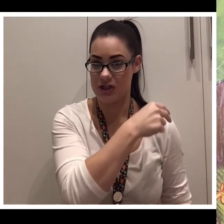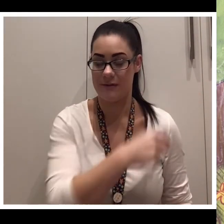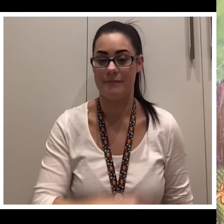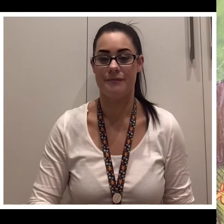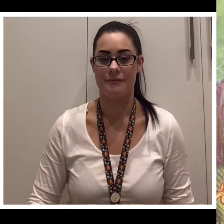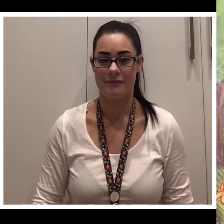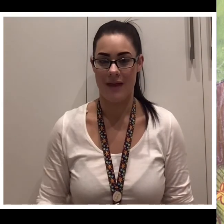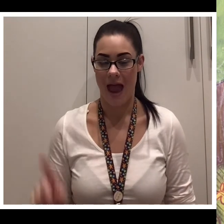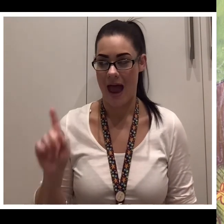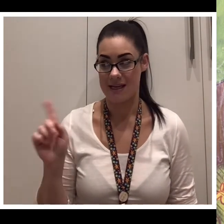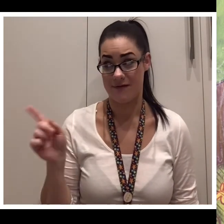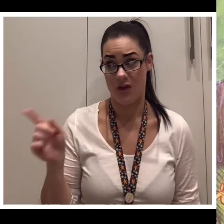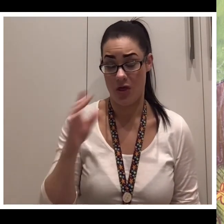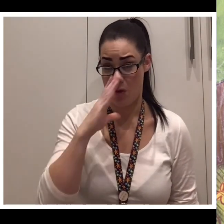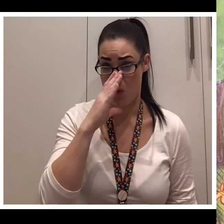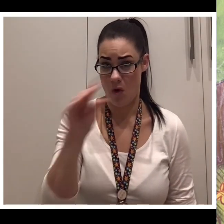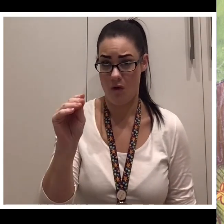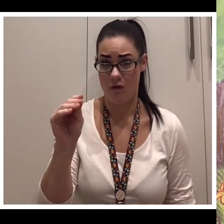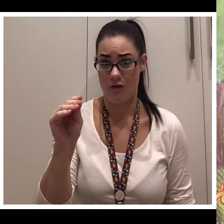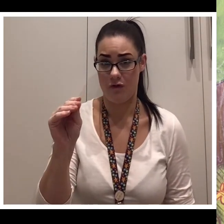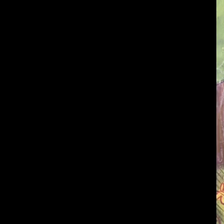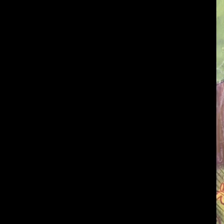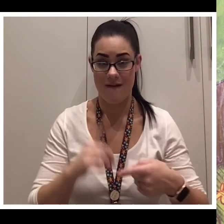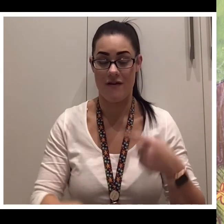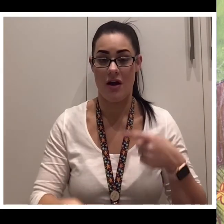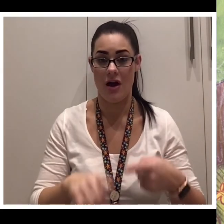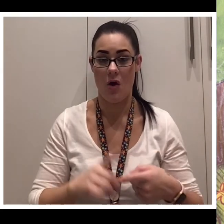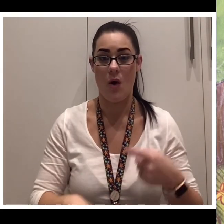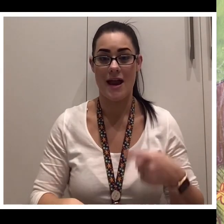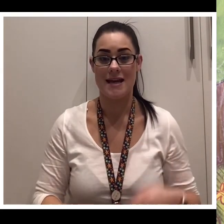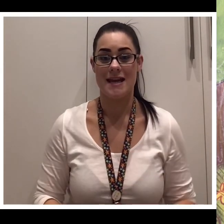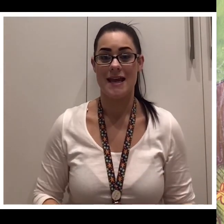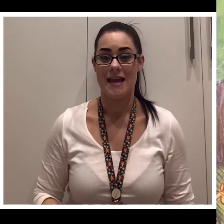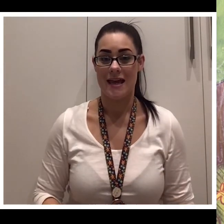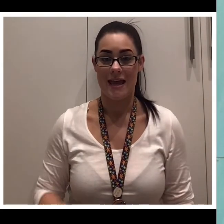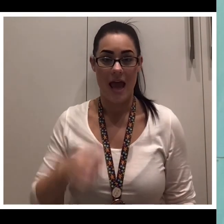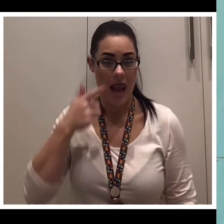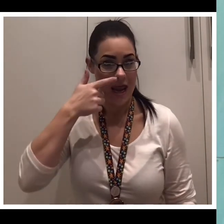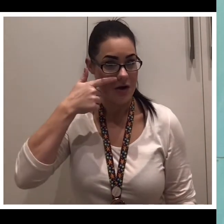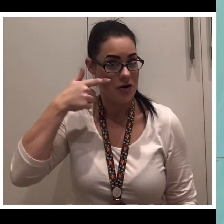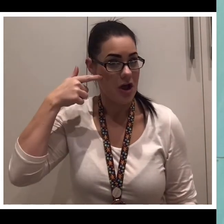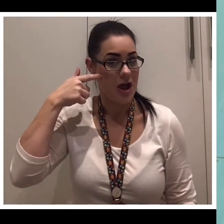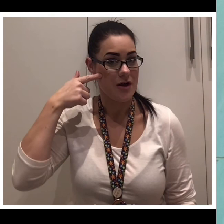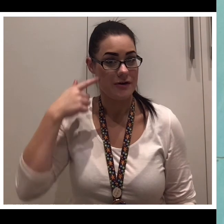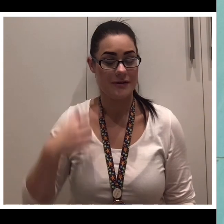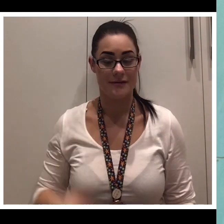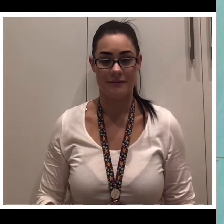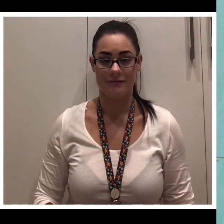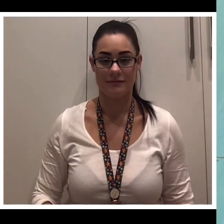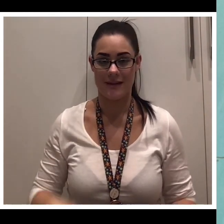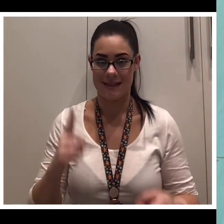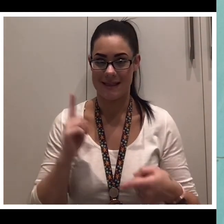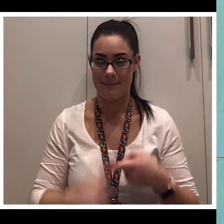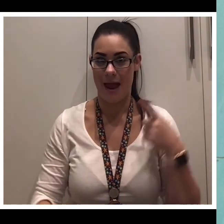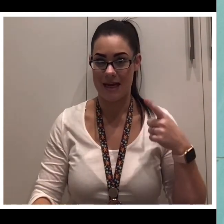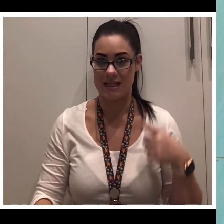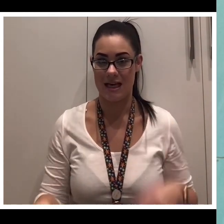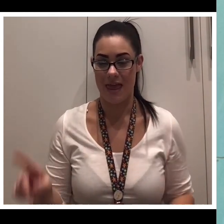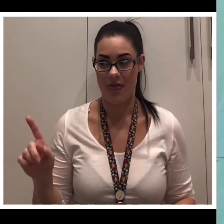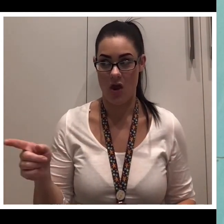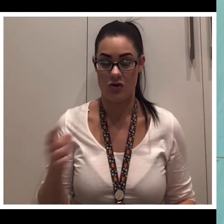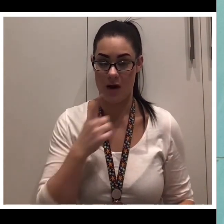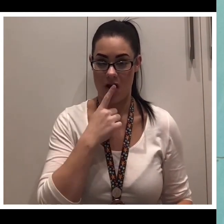away from little girls, especially those wearing red capes. The end.